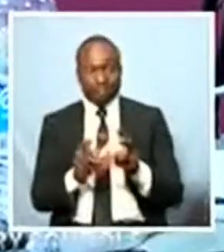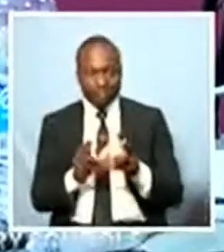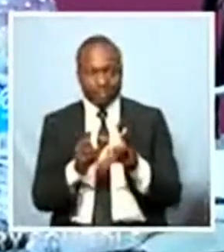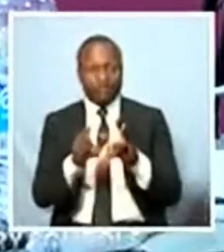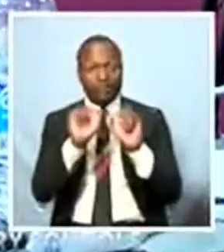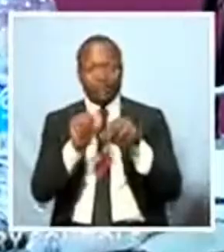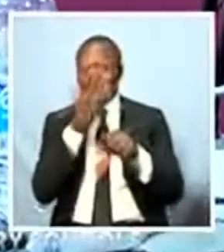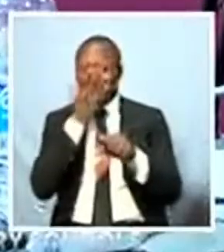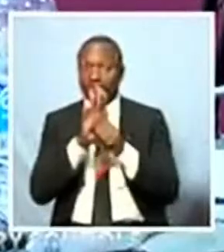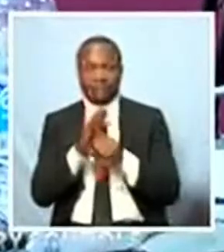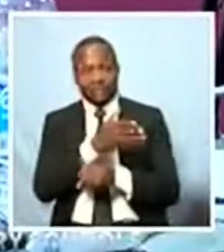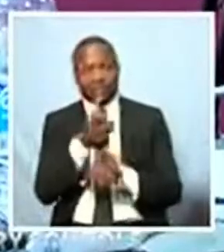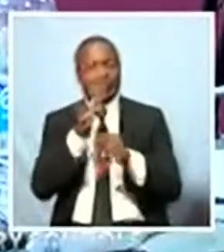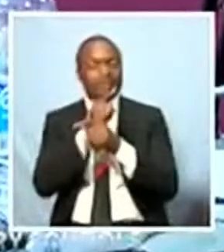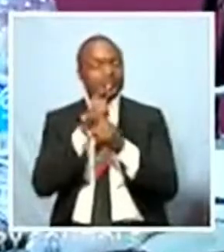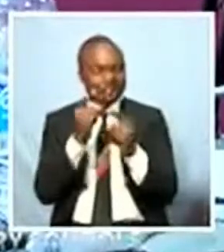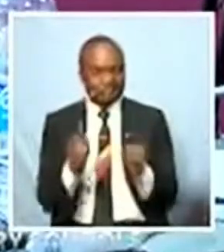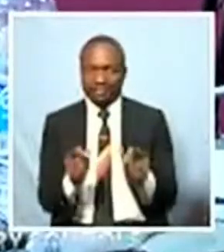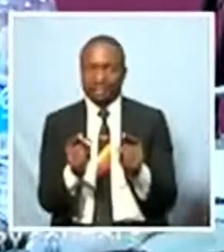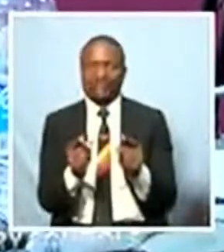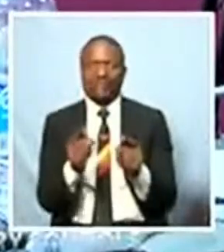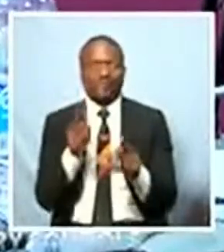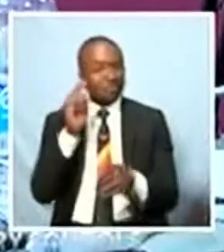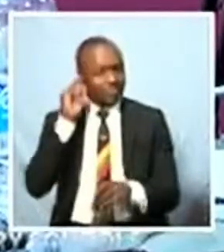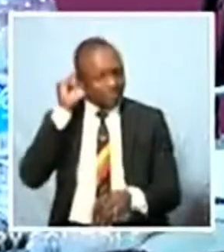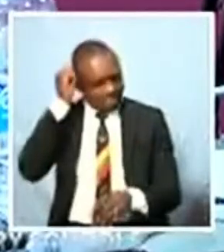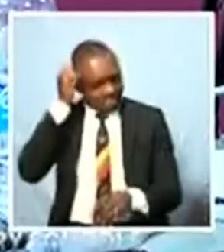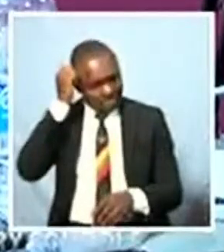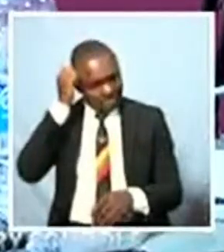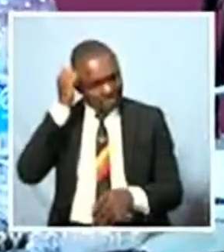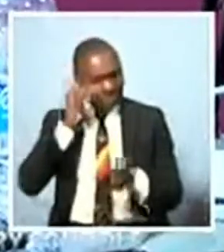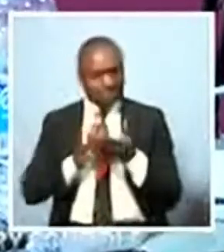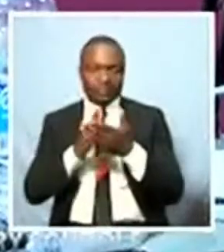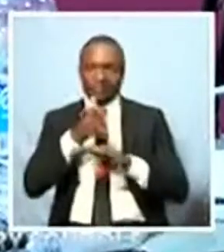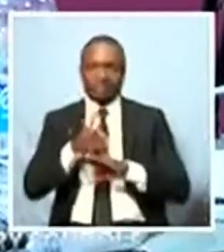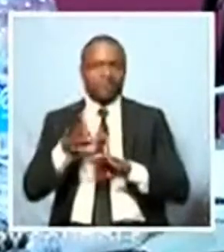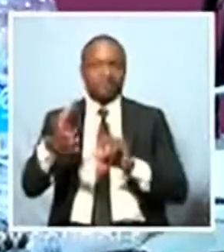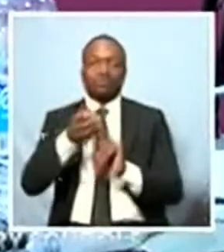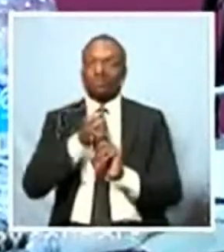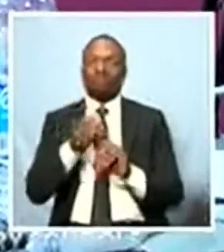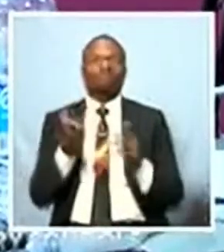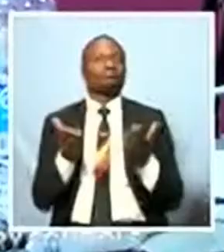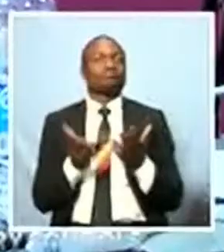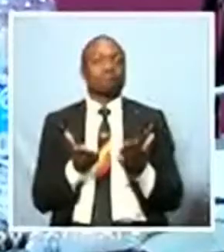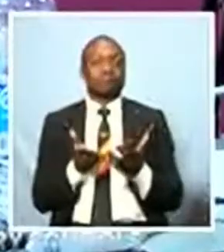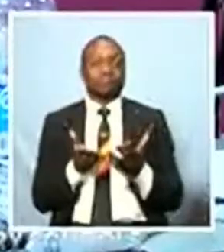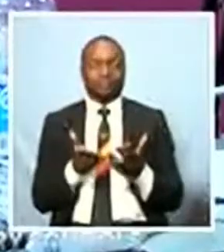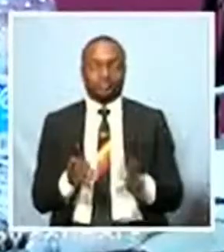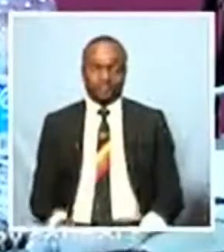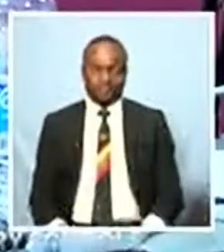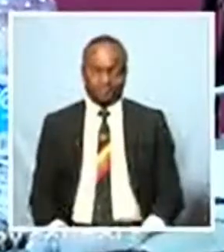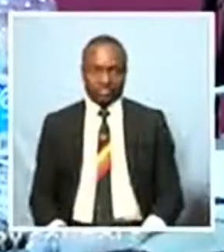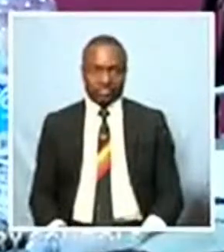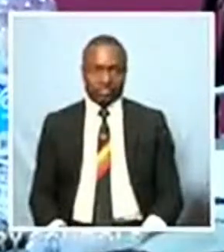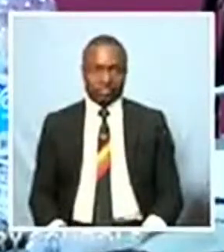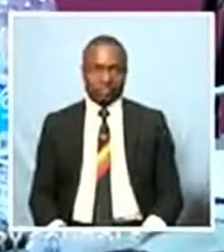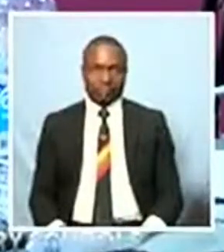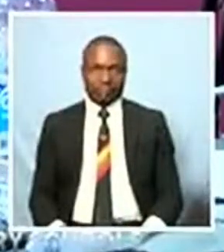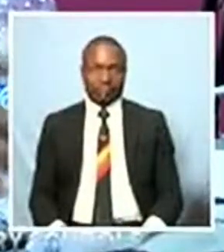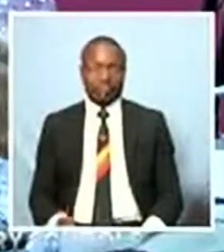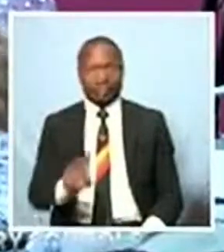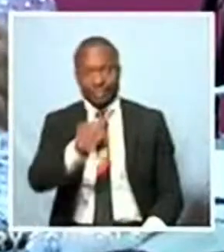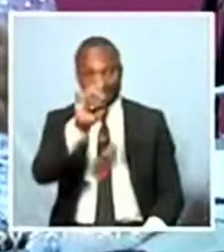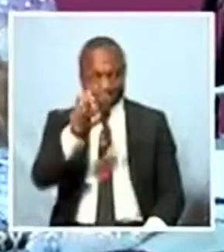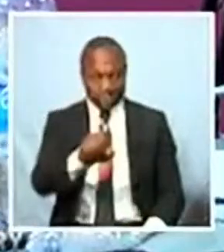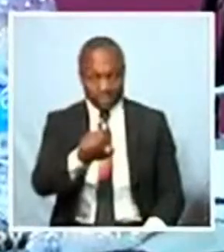can assure you it will just be theory, and at the end of the day will not achieve what we want. So basically, the question